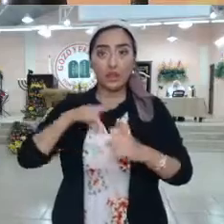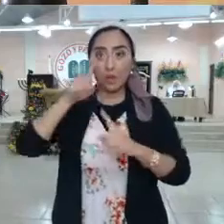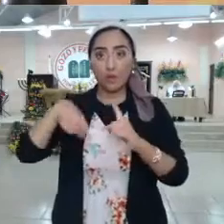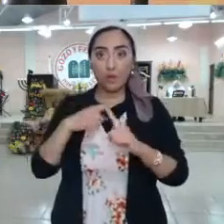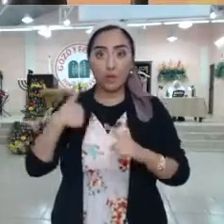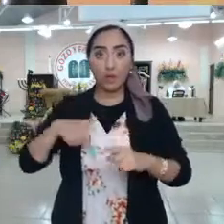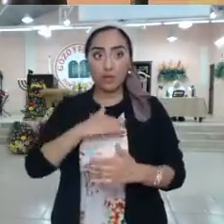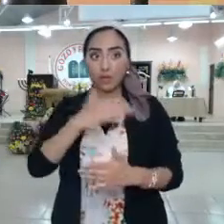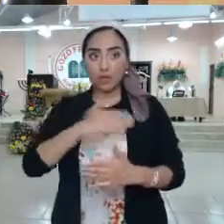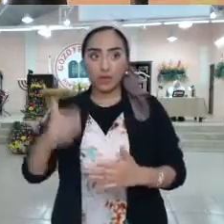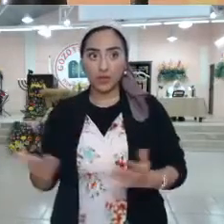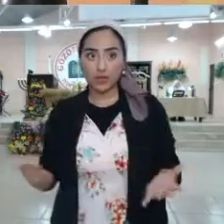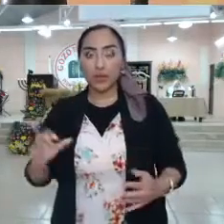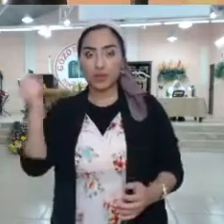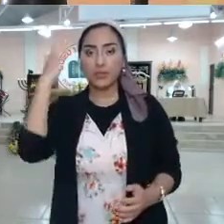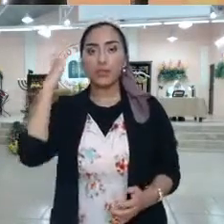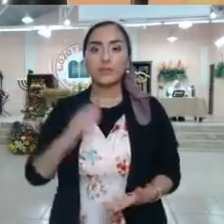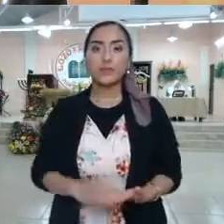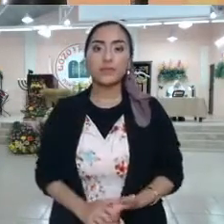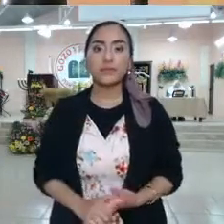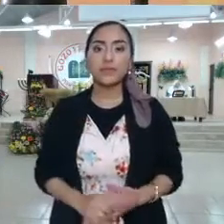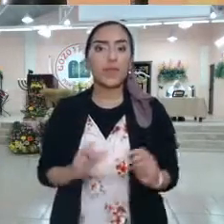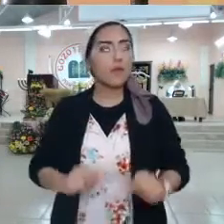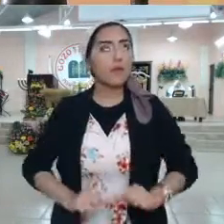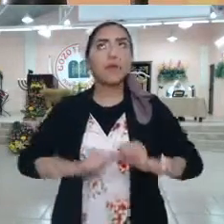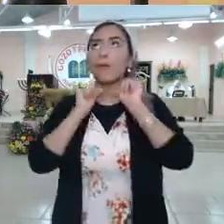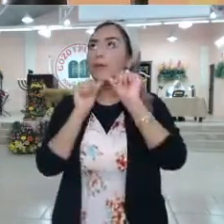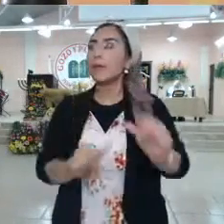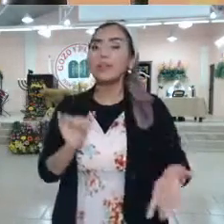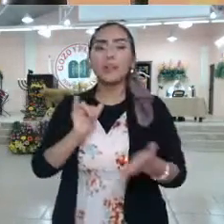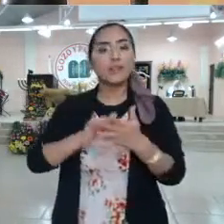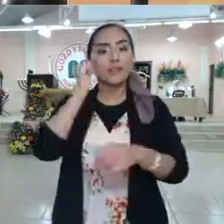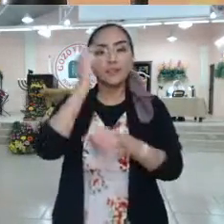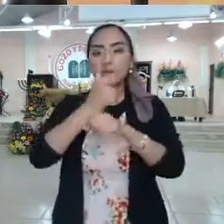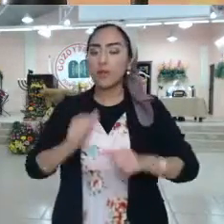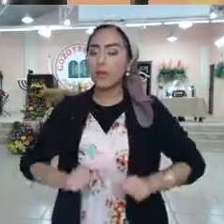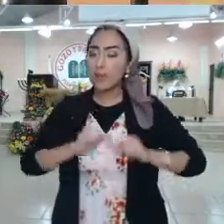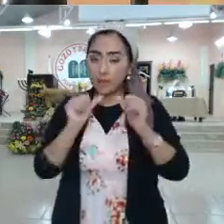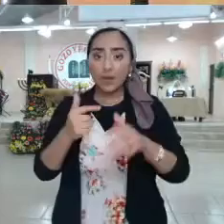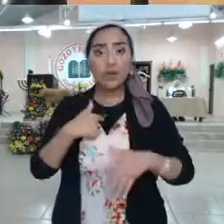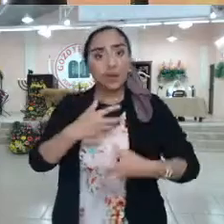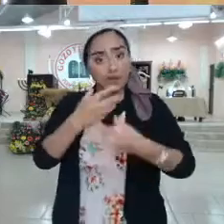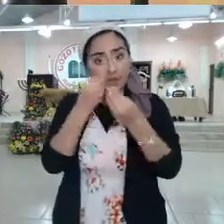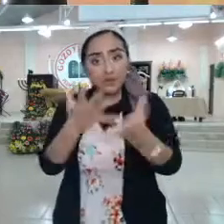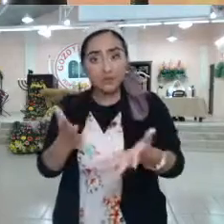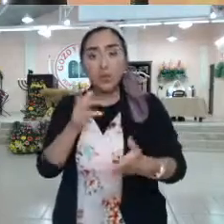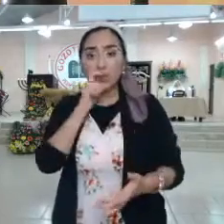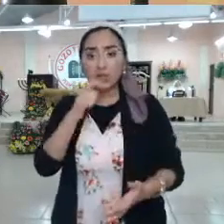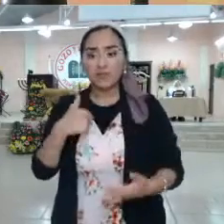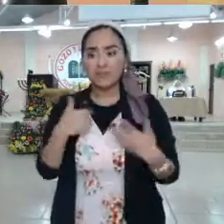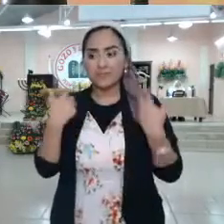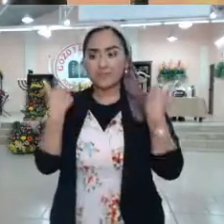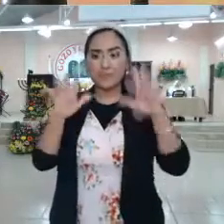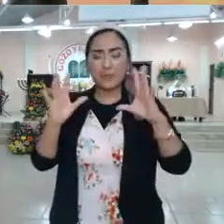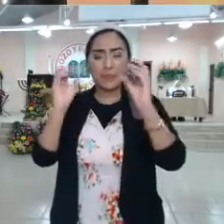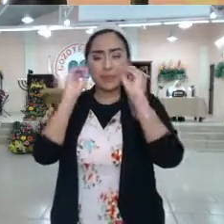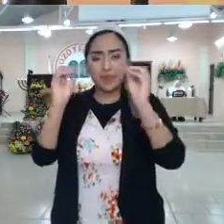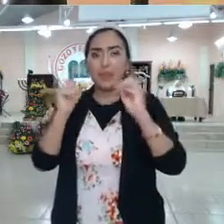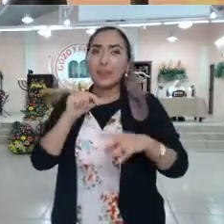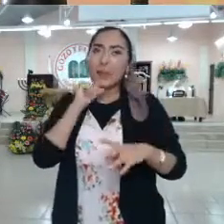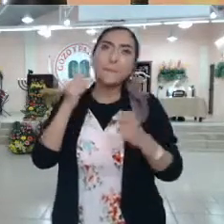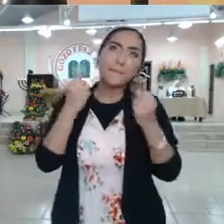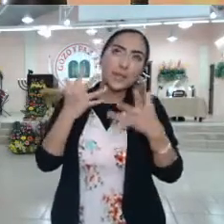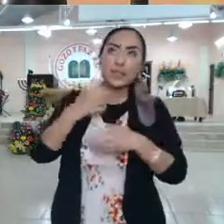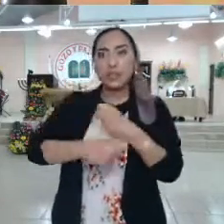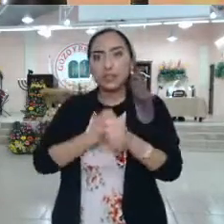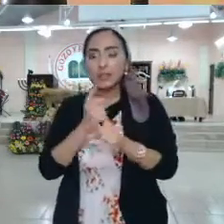the trial starts once the Shabbat is offered. It's always like that, brothers. This is being told